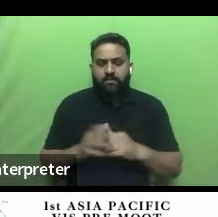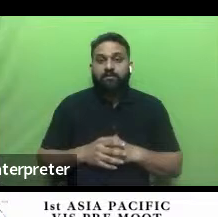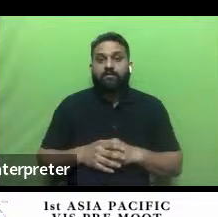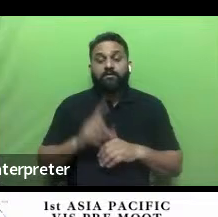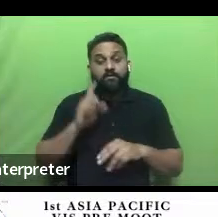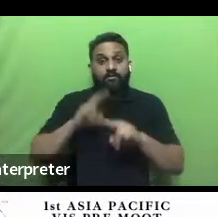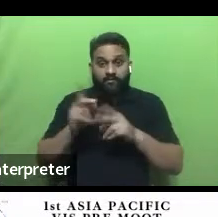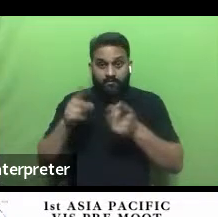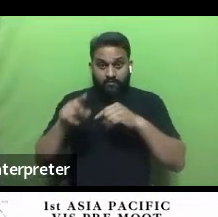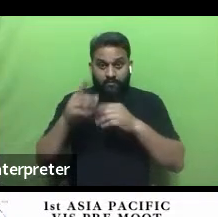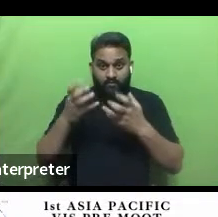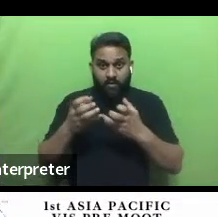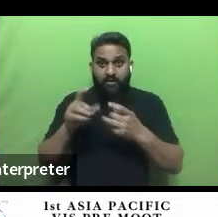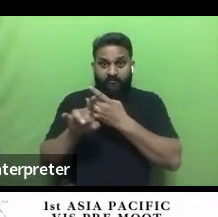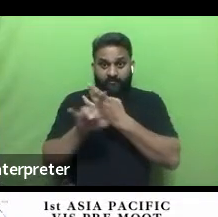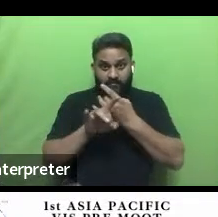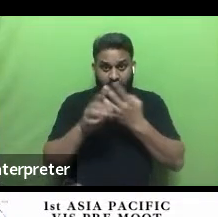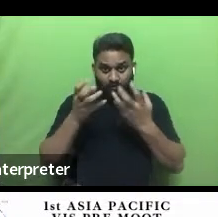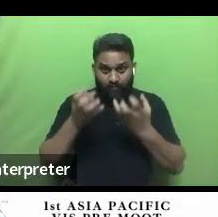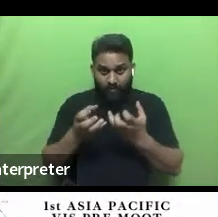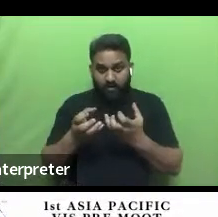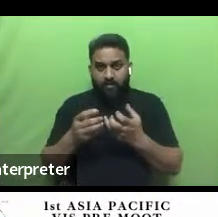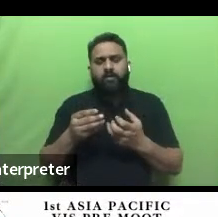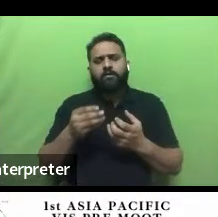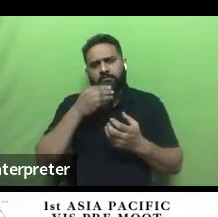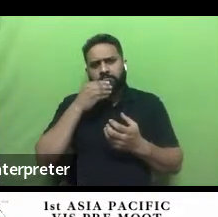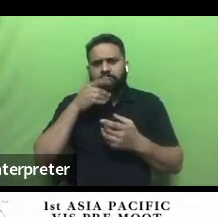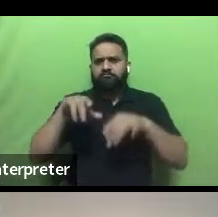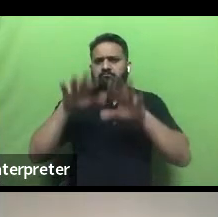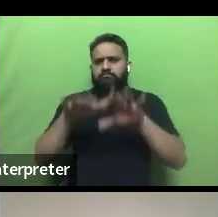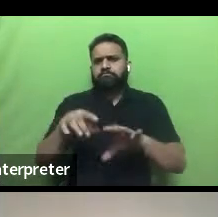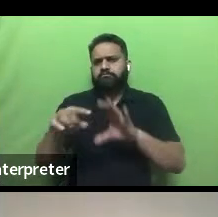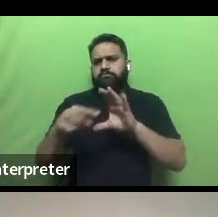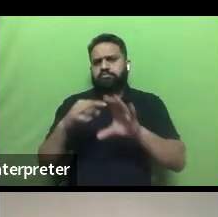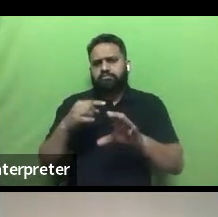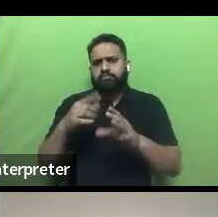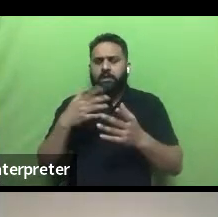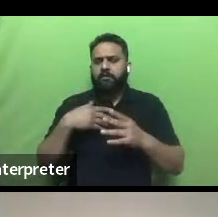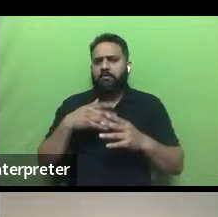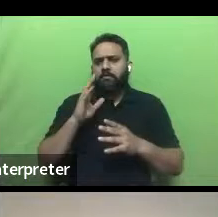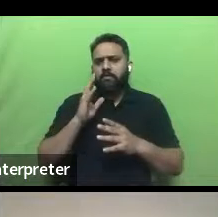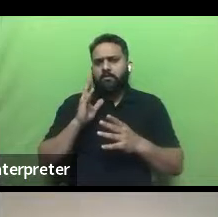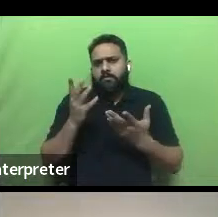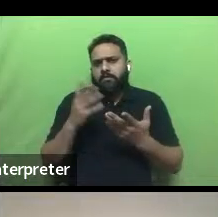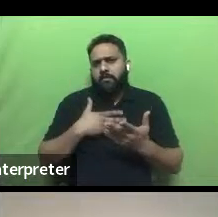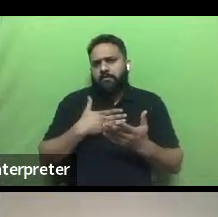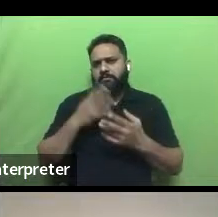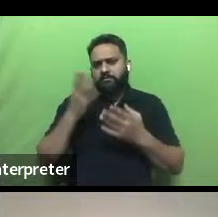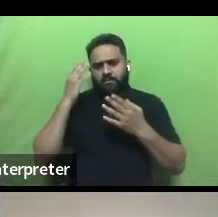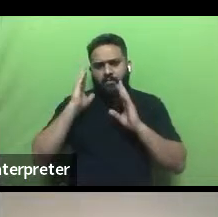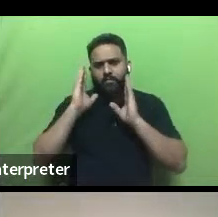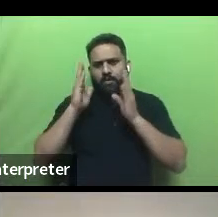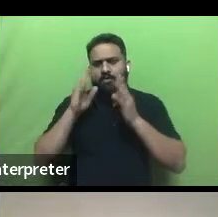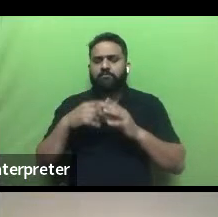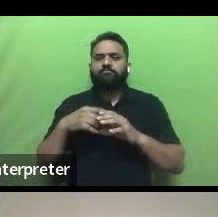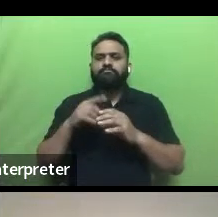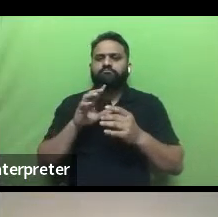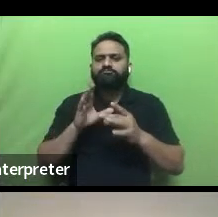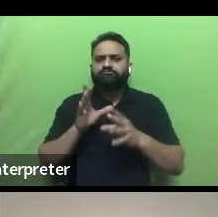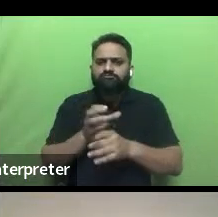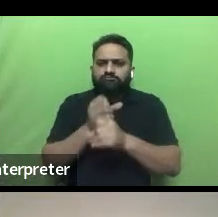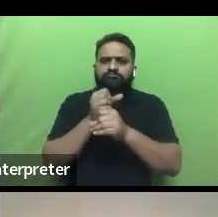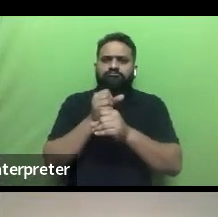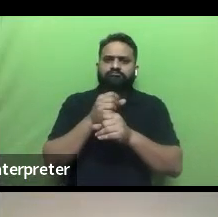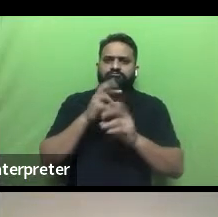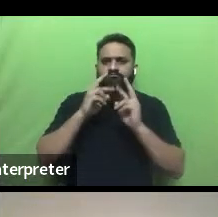want more feedback, please write to us. We'll be happy to comply.